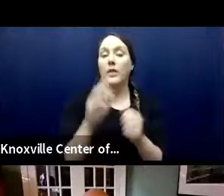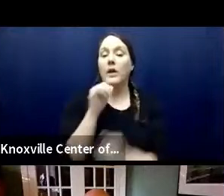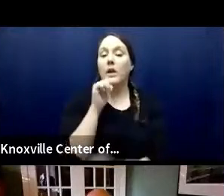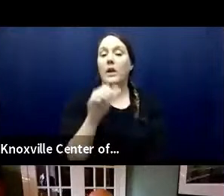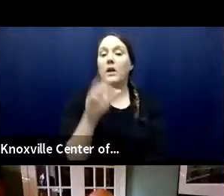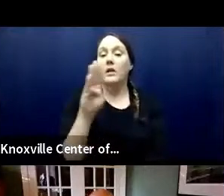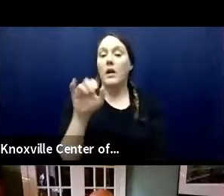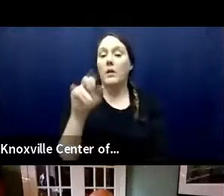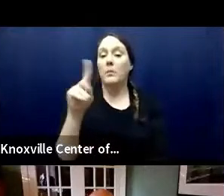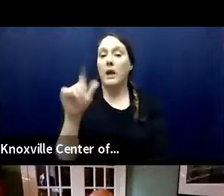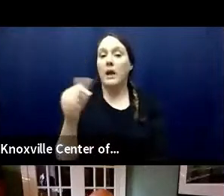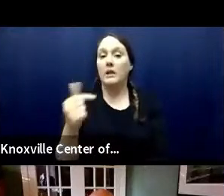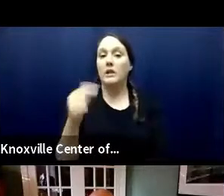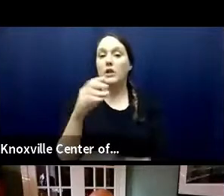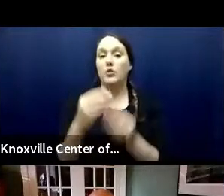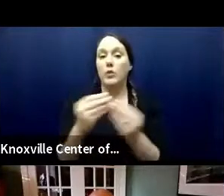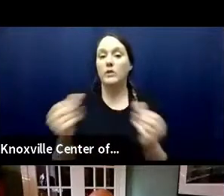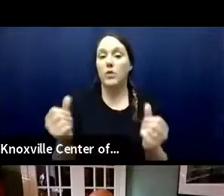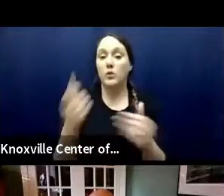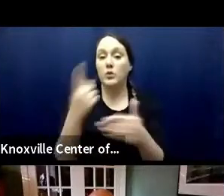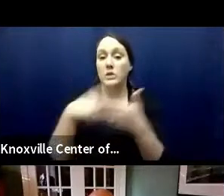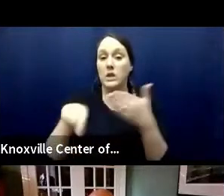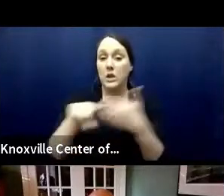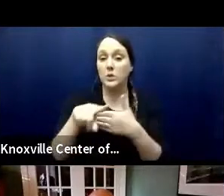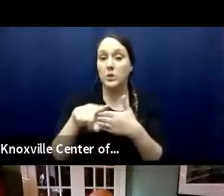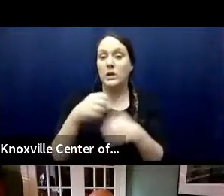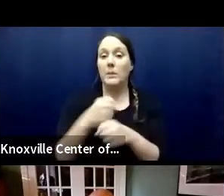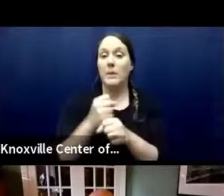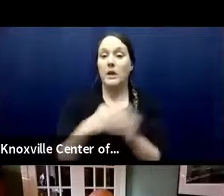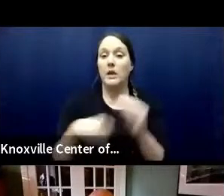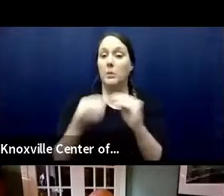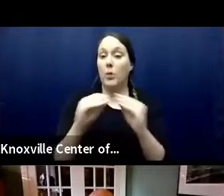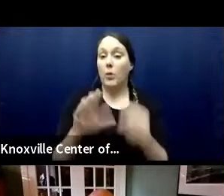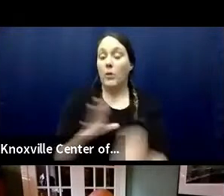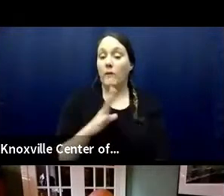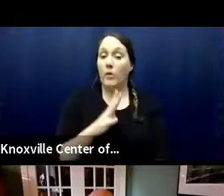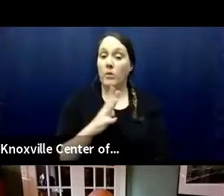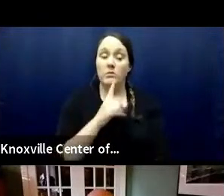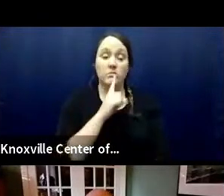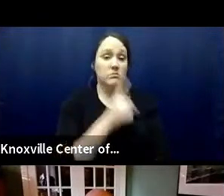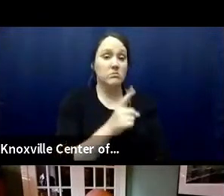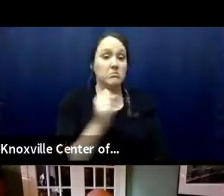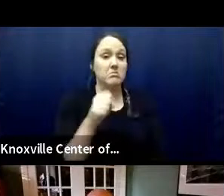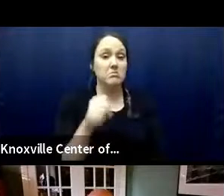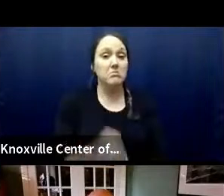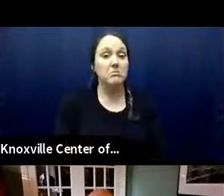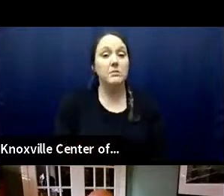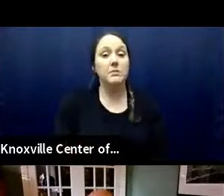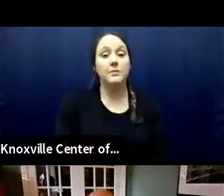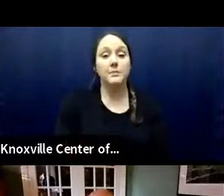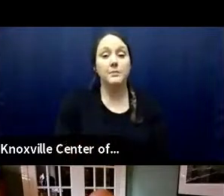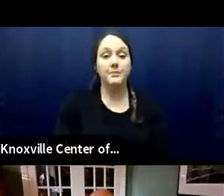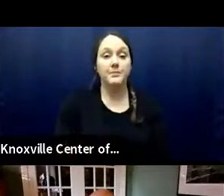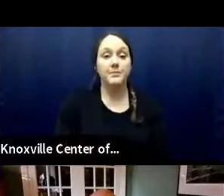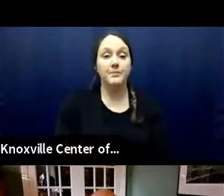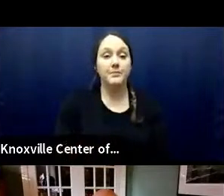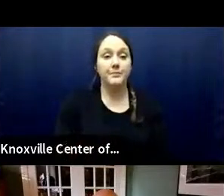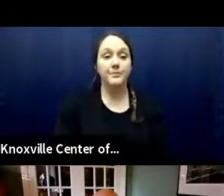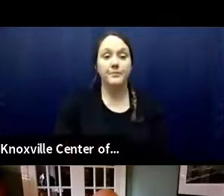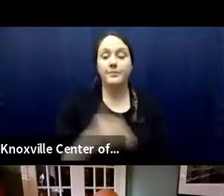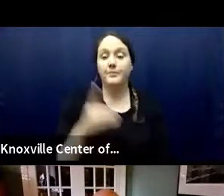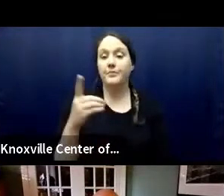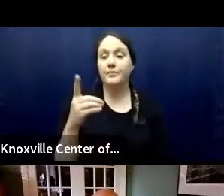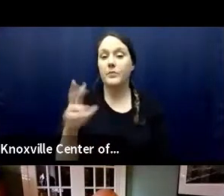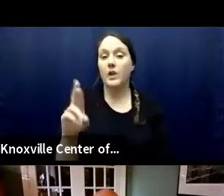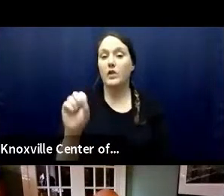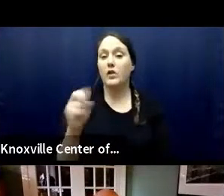non-binding resolution the following week to make it a little more formal. Sure. Thank So, you. Dr.